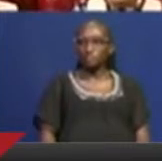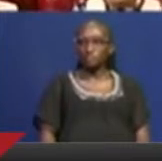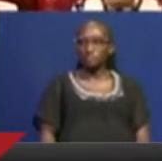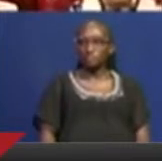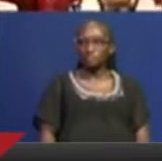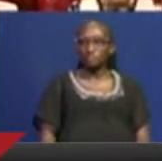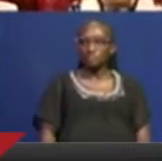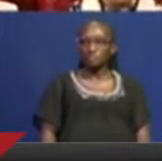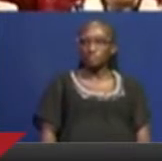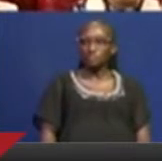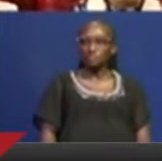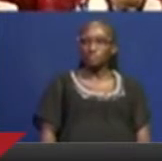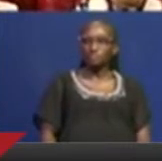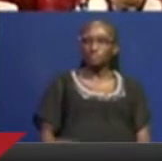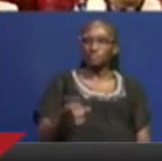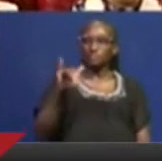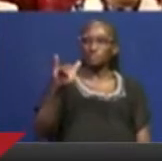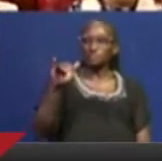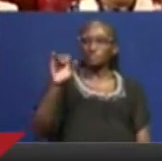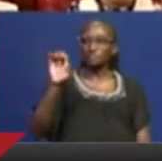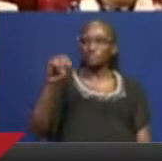Bomet East, Richard Yegon.